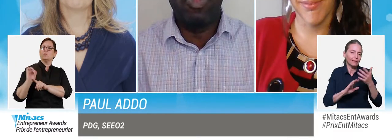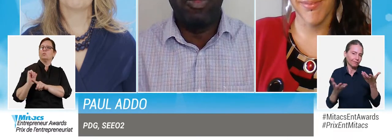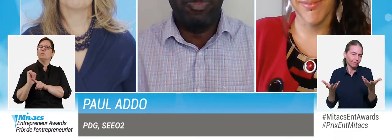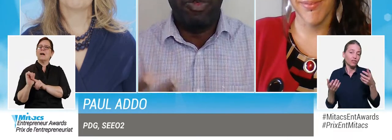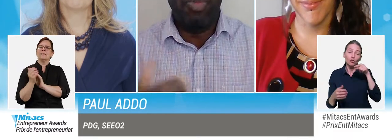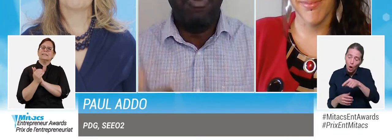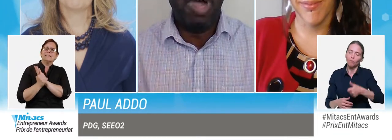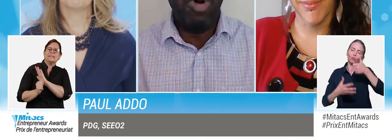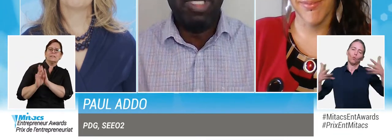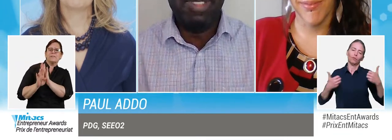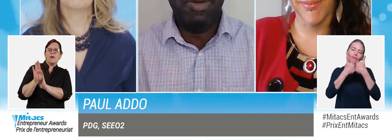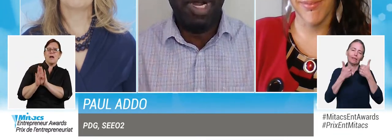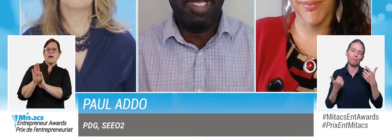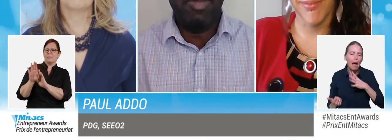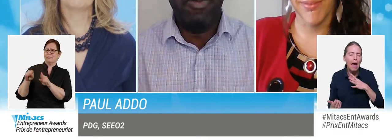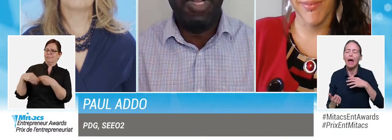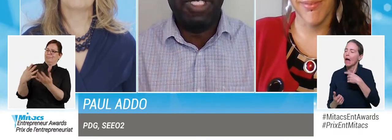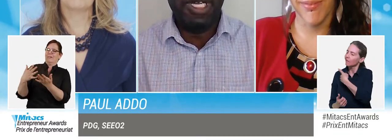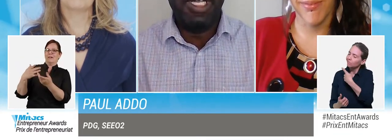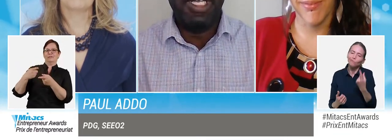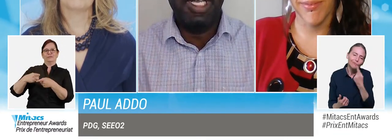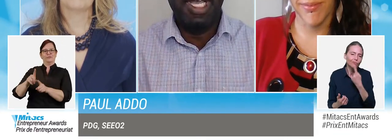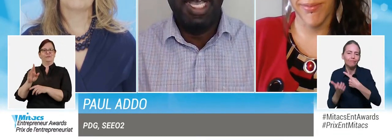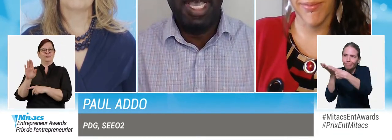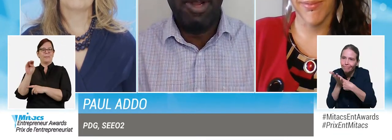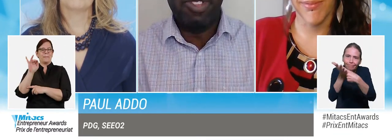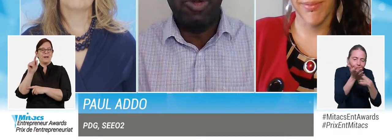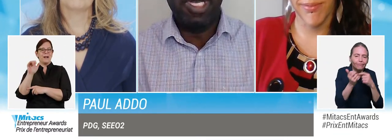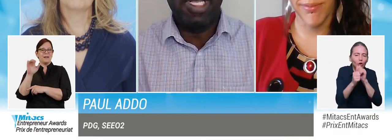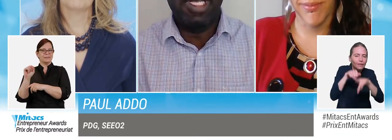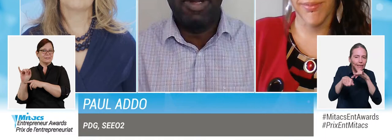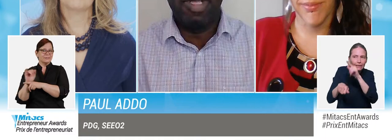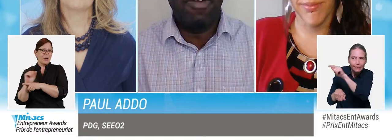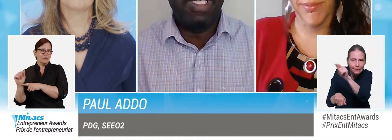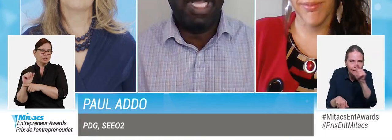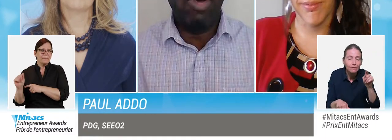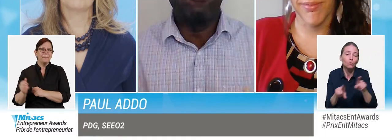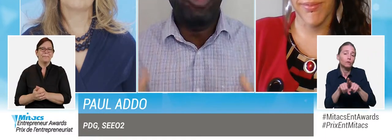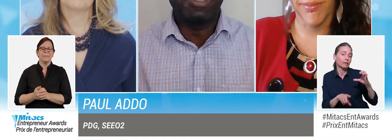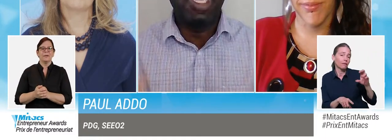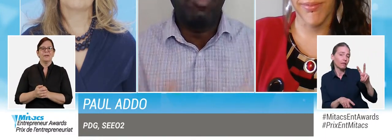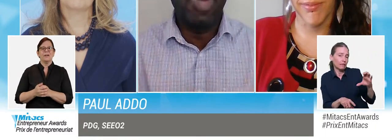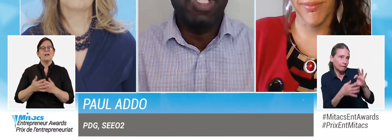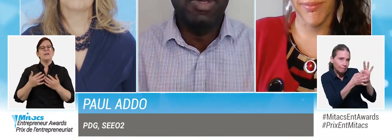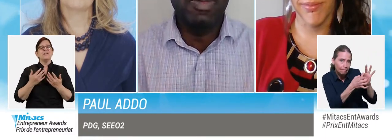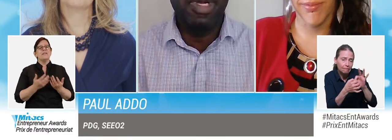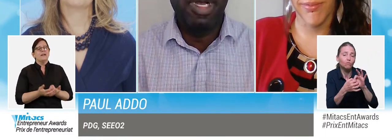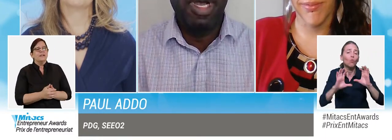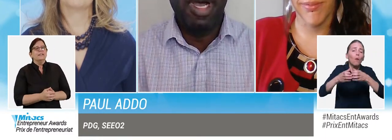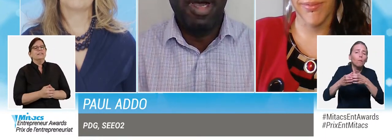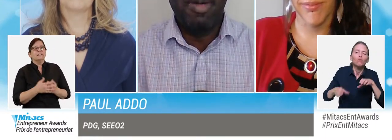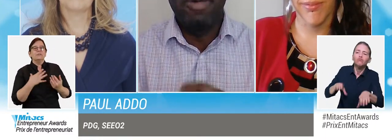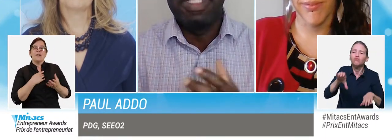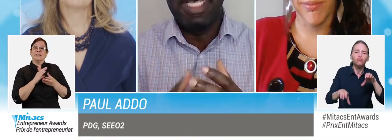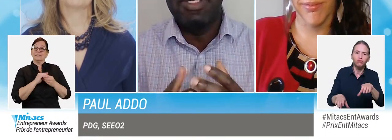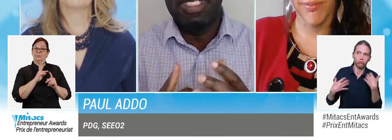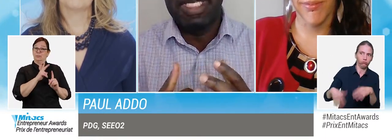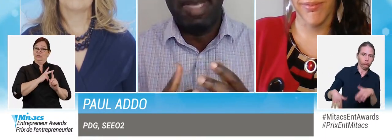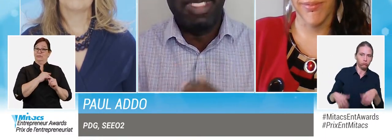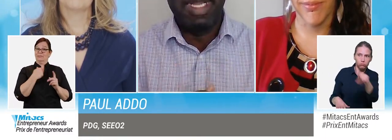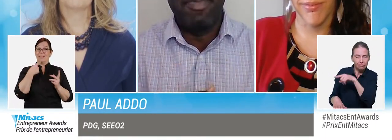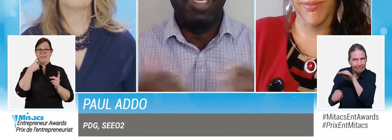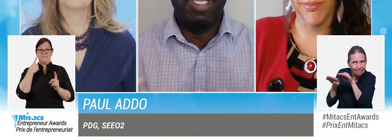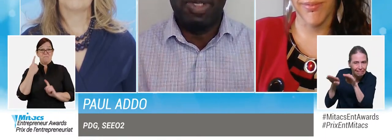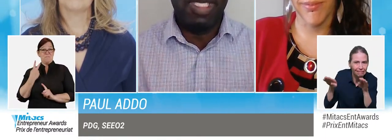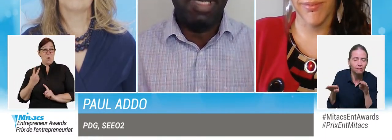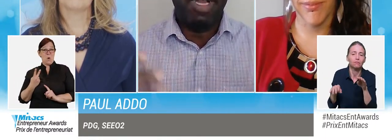received, you know, from both awards, right, both nationally and also locally, you know, gave us a lot of traction and momentum. I would say that it's not